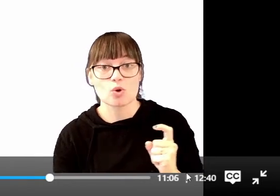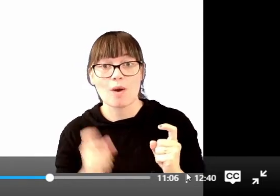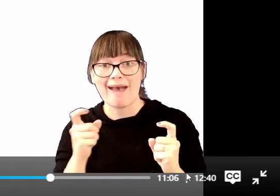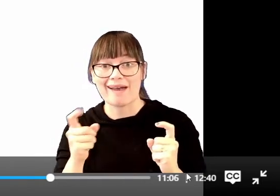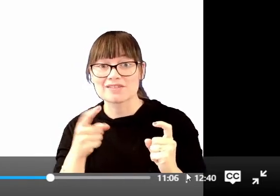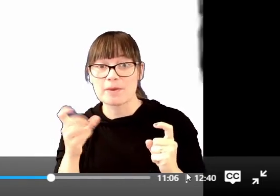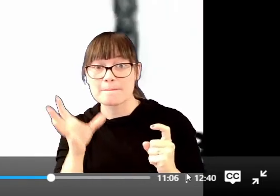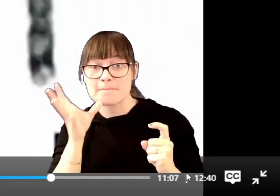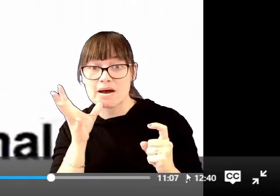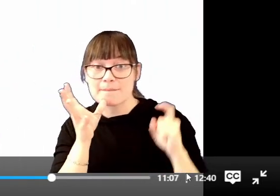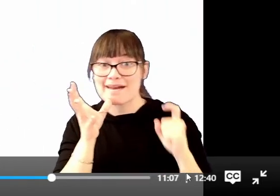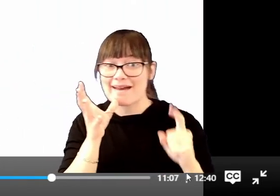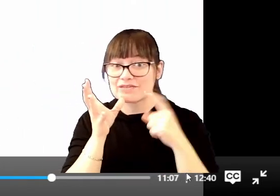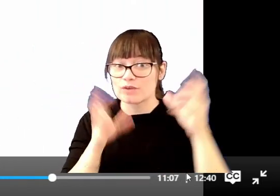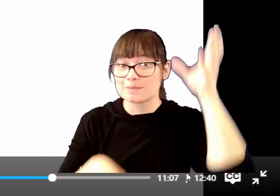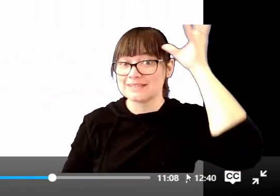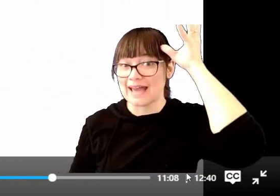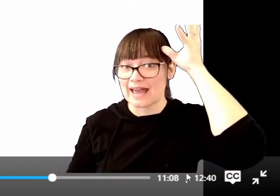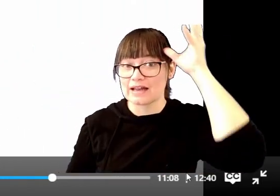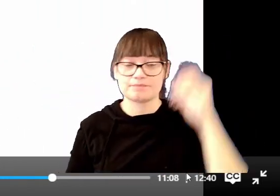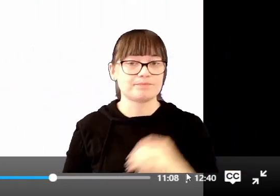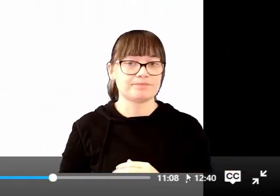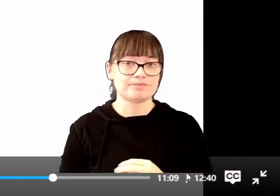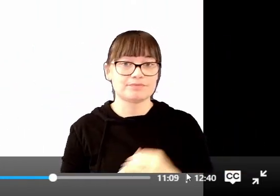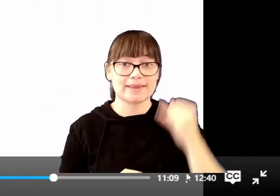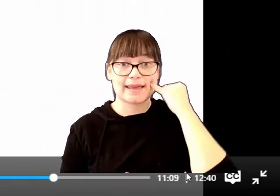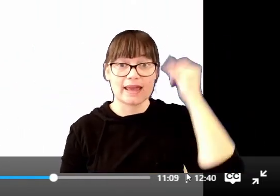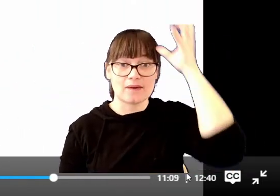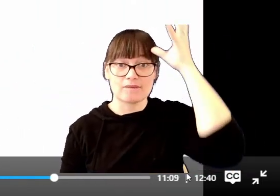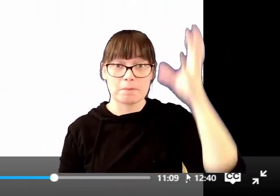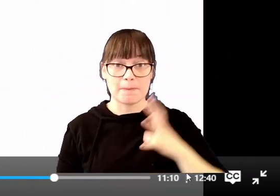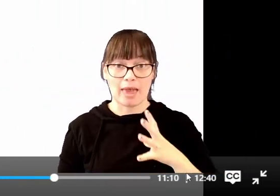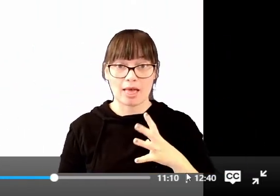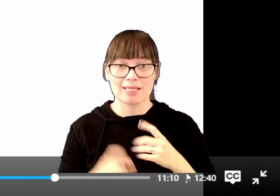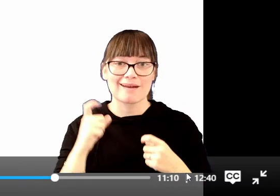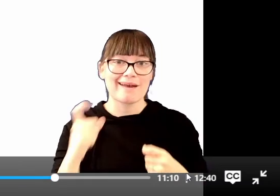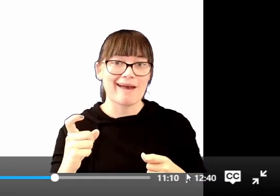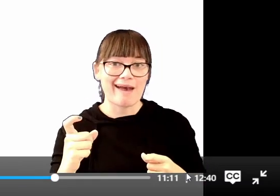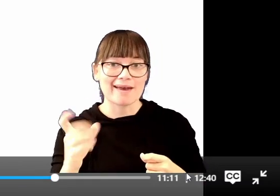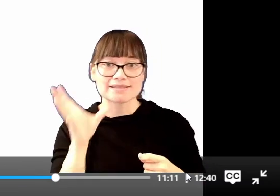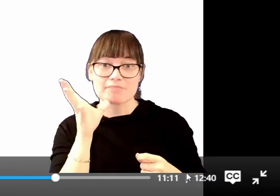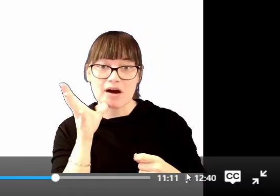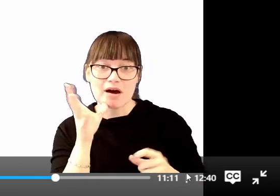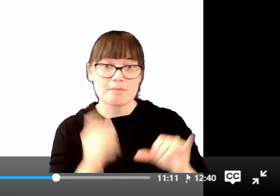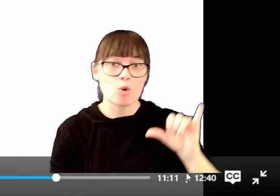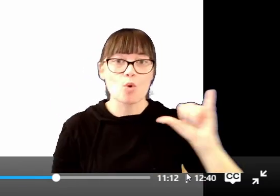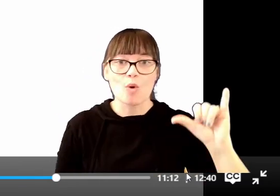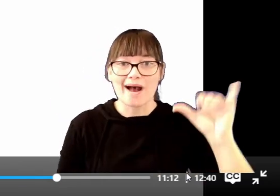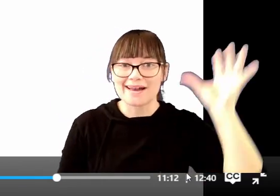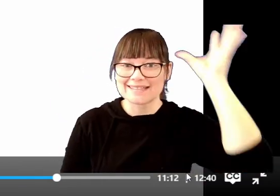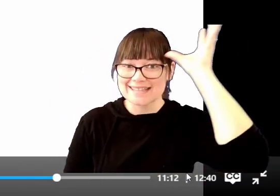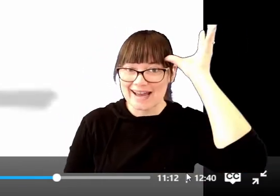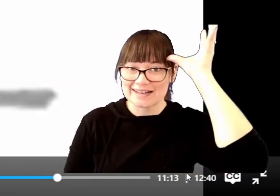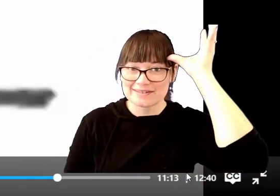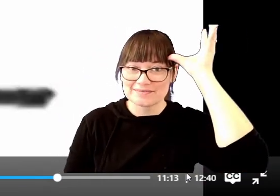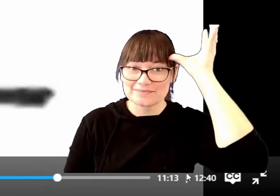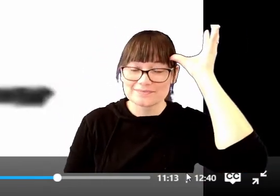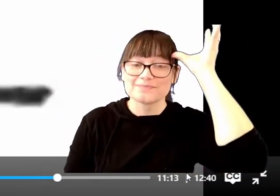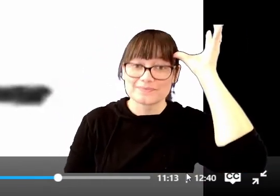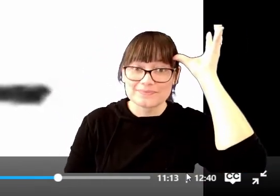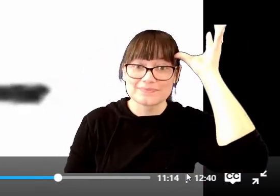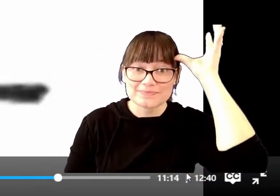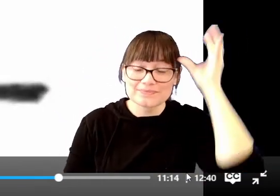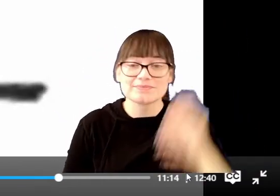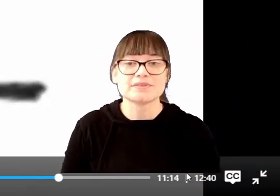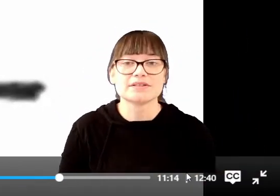1 X from dad. If you are a male, you inherited 1 X from mom and you inherited your Y chromosome from dad. So